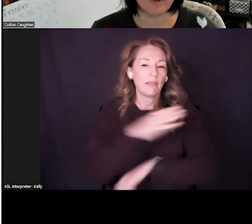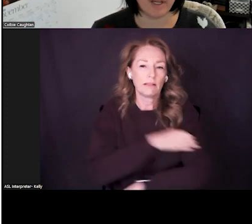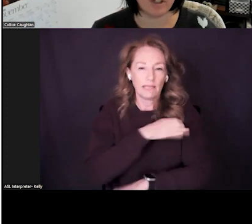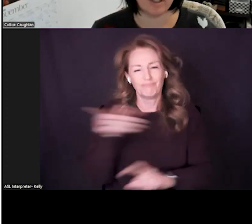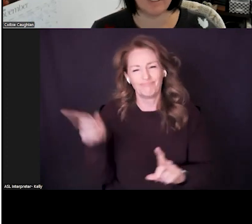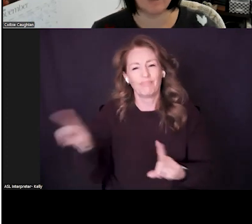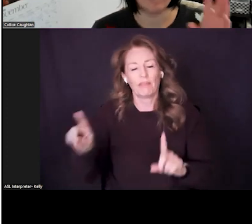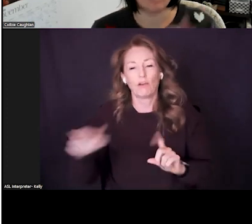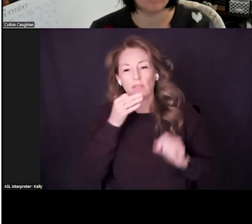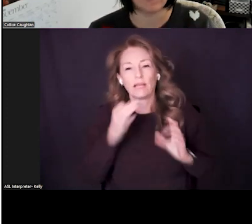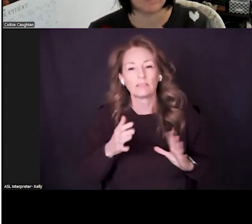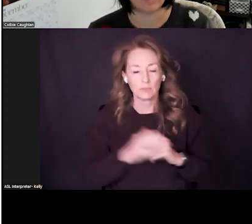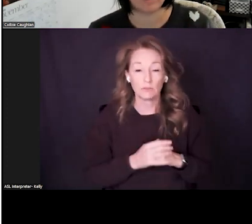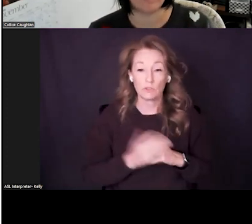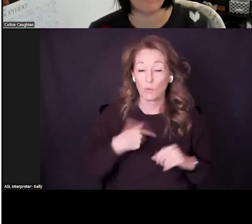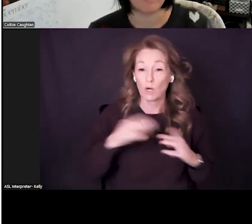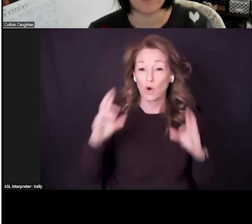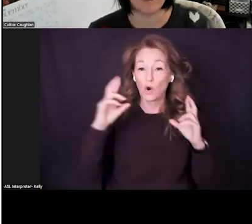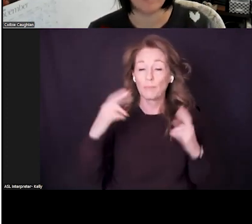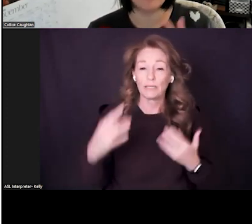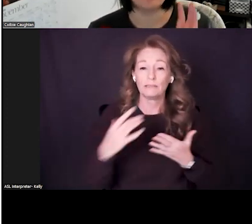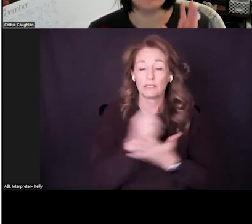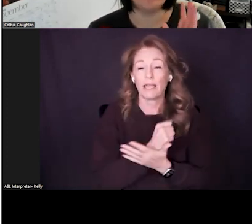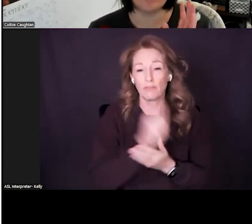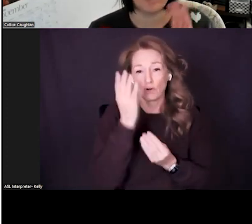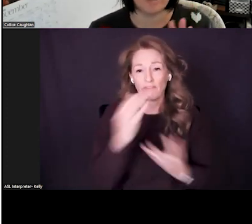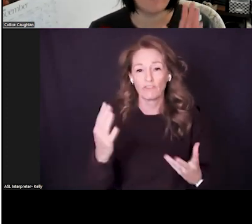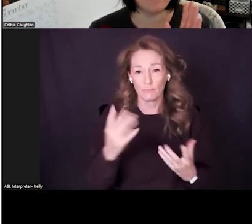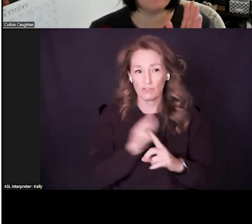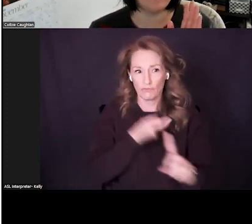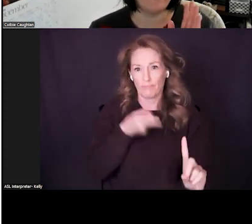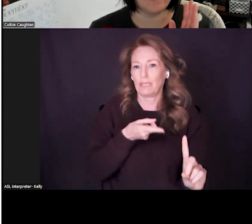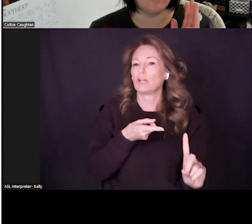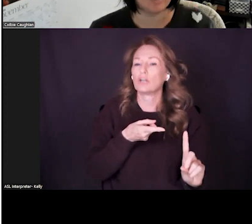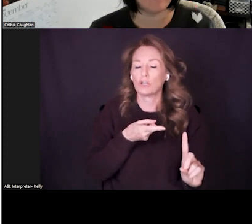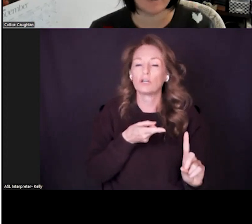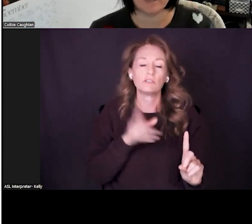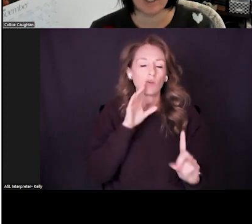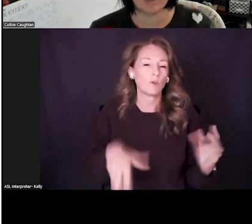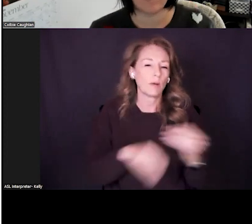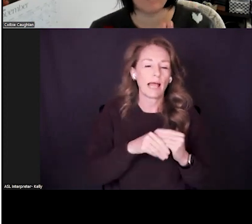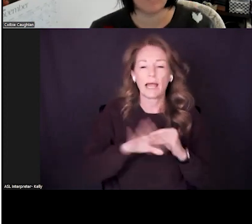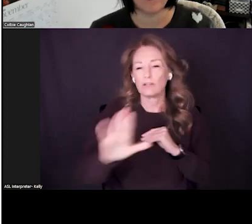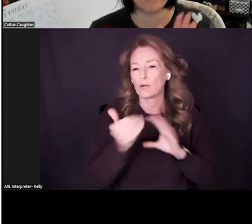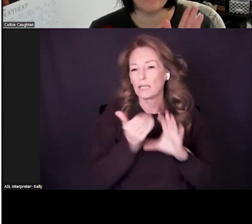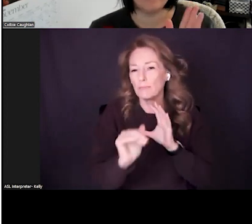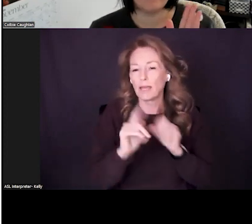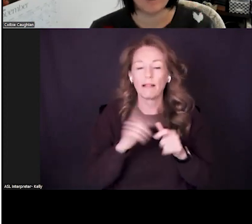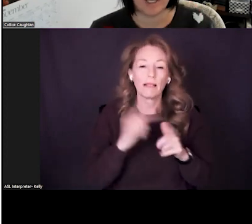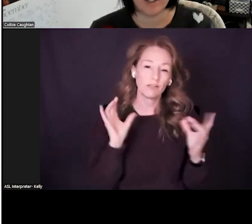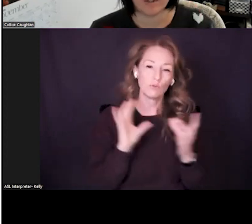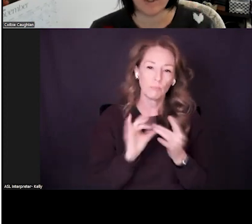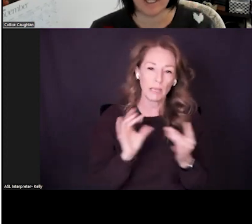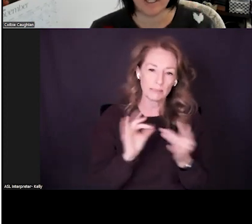gather information that comes through this section of the website. So you'll put your email and then you just message us with what